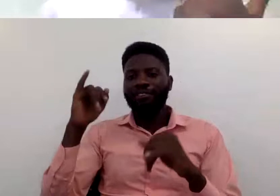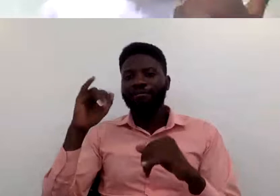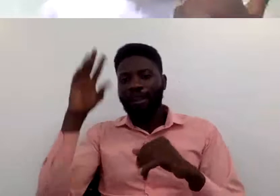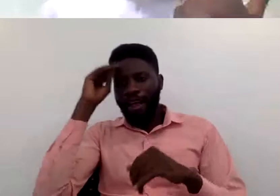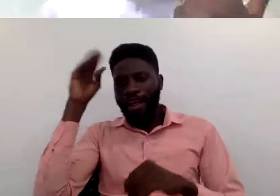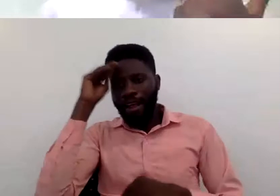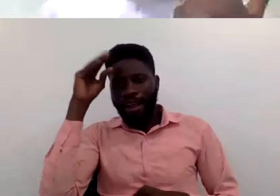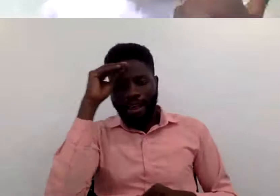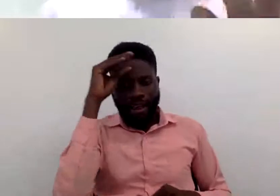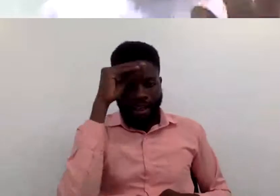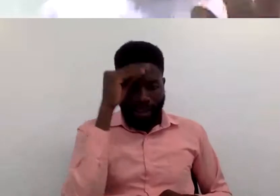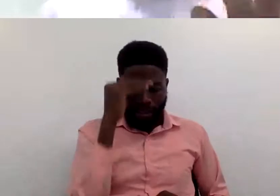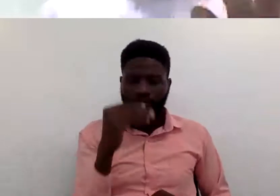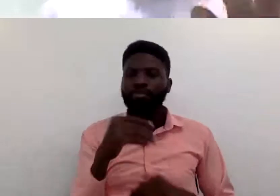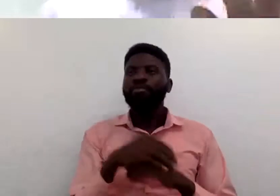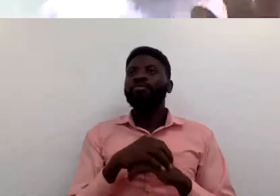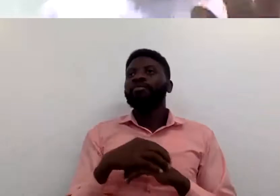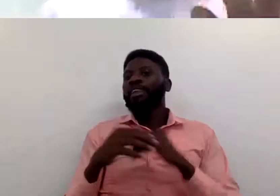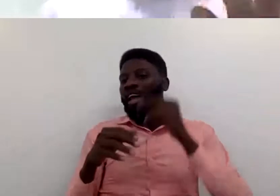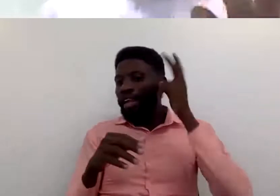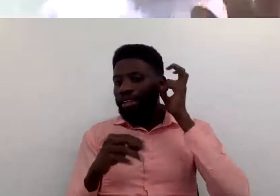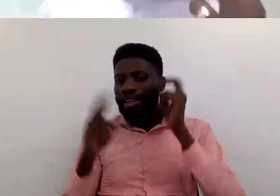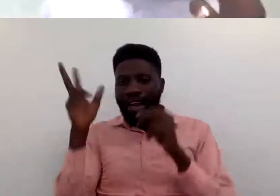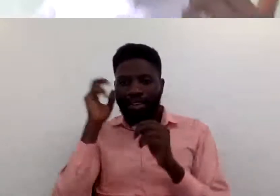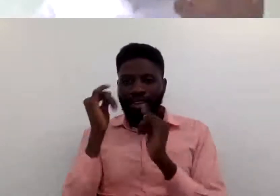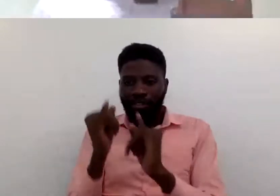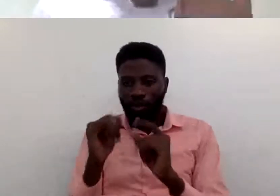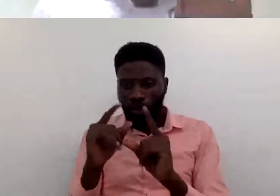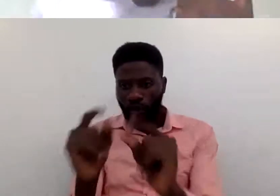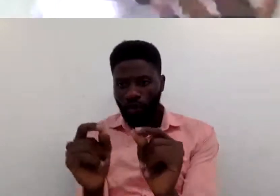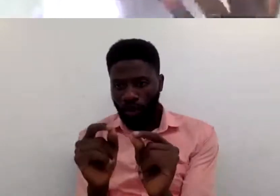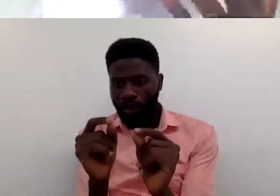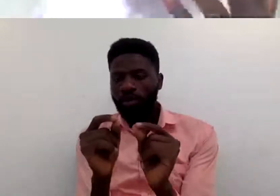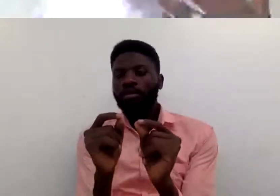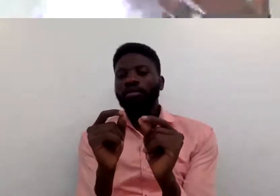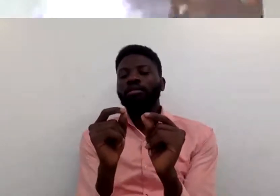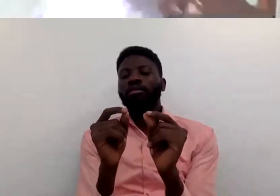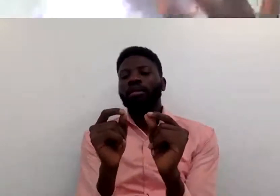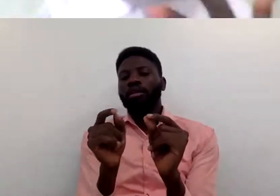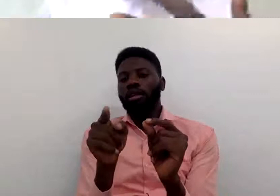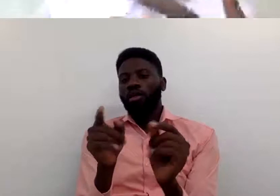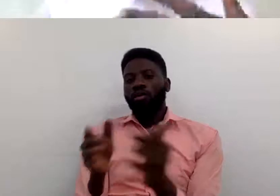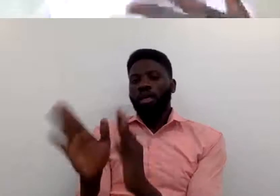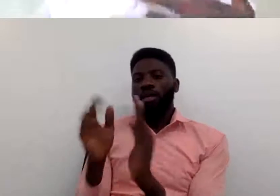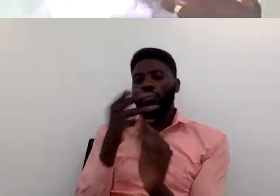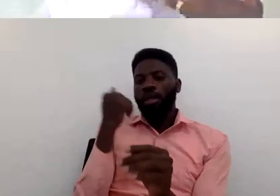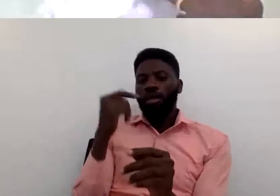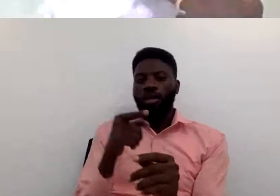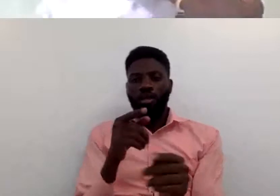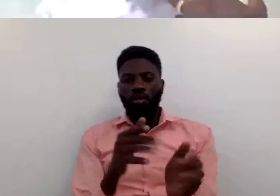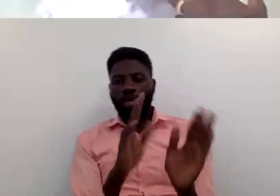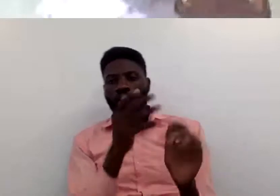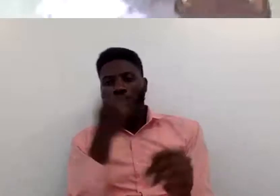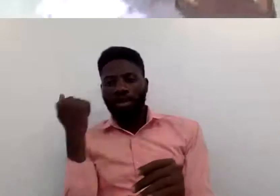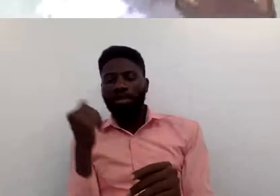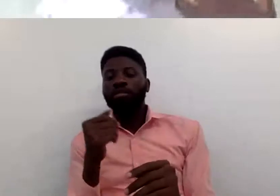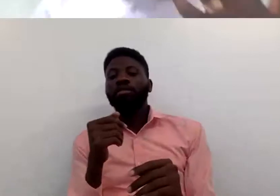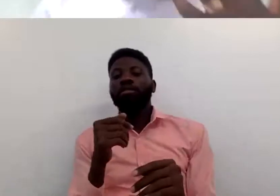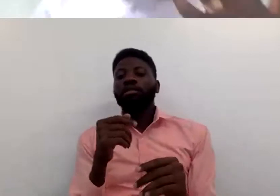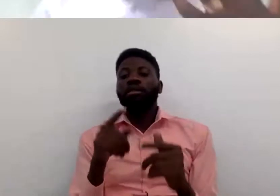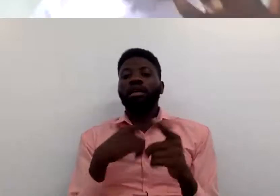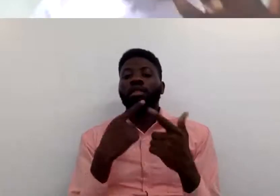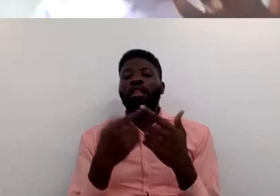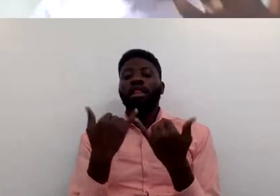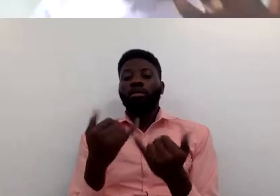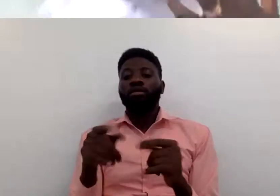you're able to listen out to individuals tell you directionally what's happening, then you're now